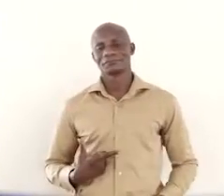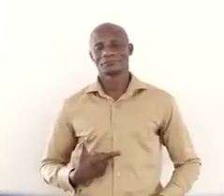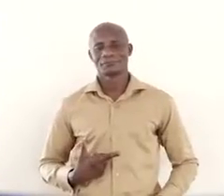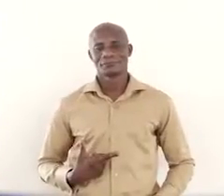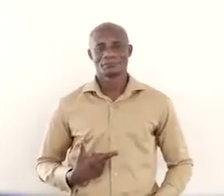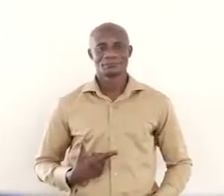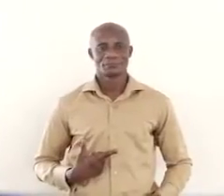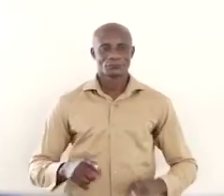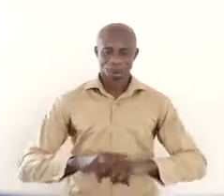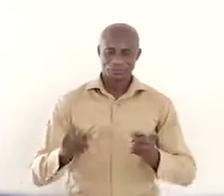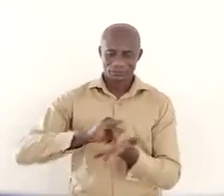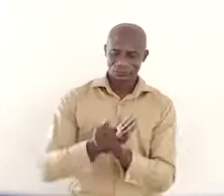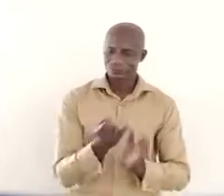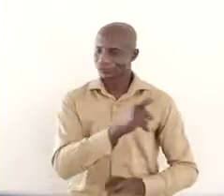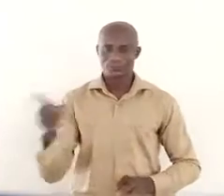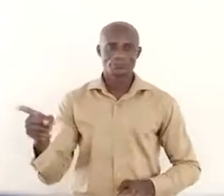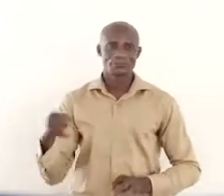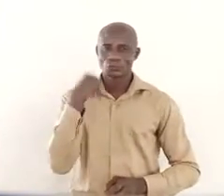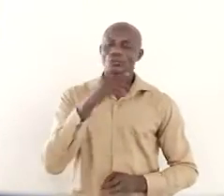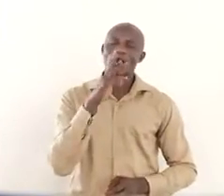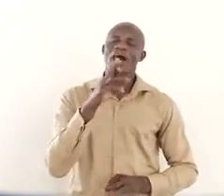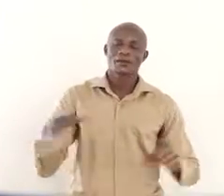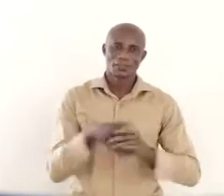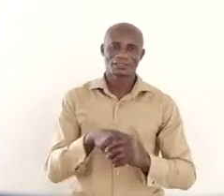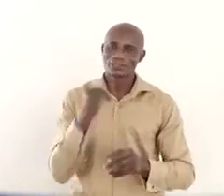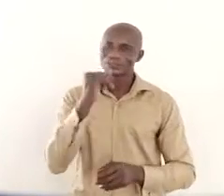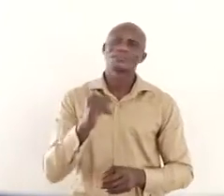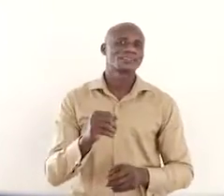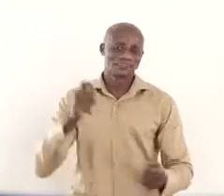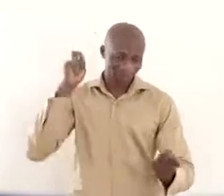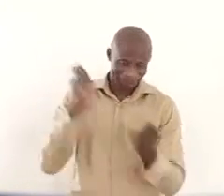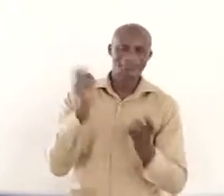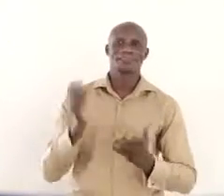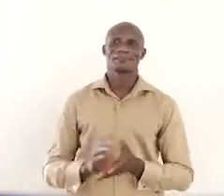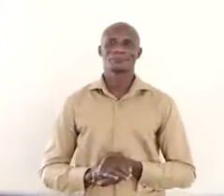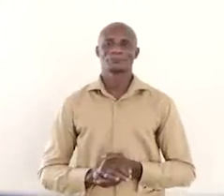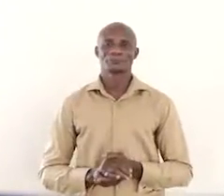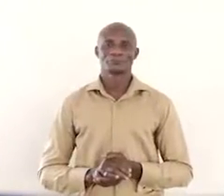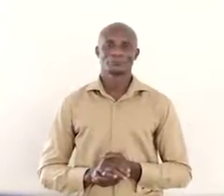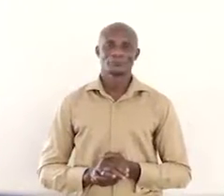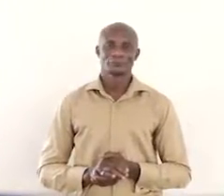it? But those of you who are married, it's not exactly...